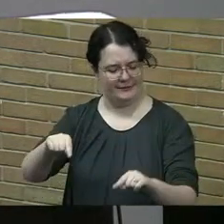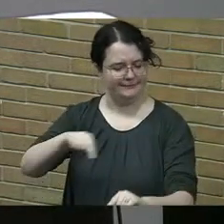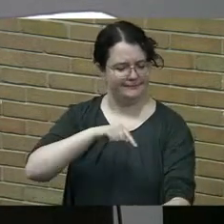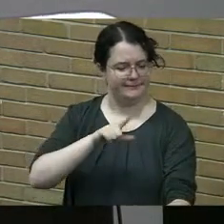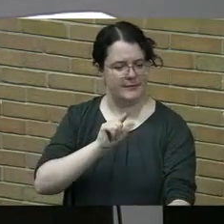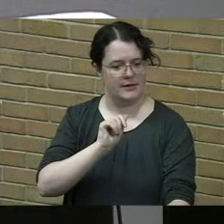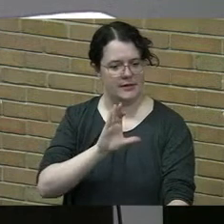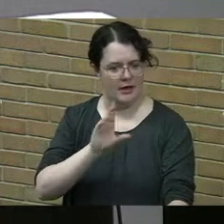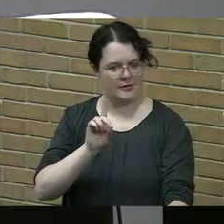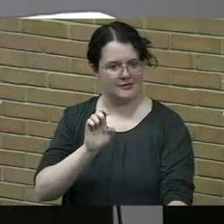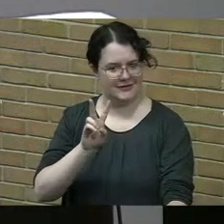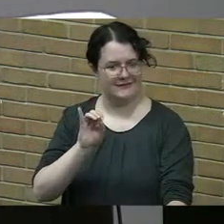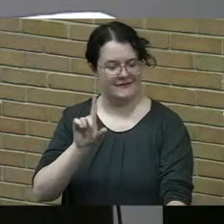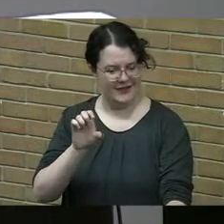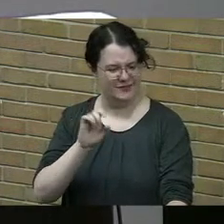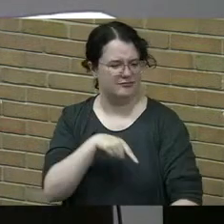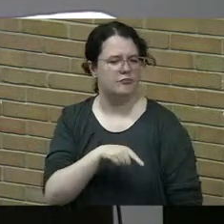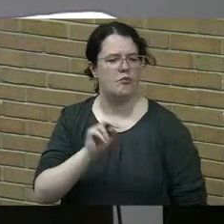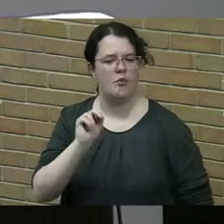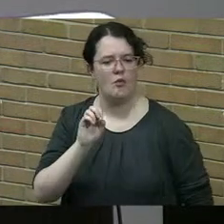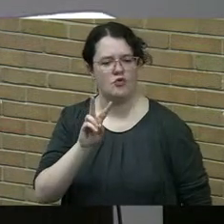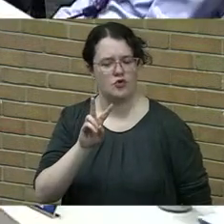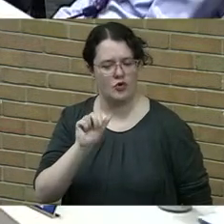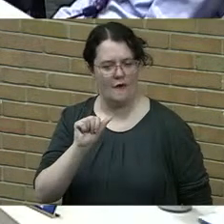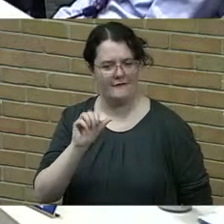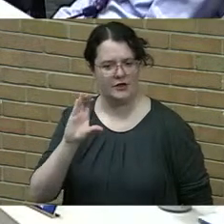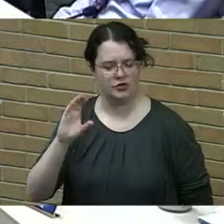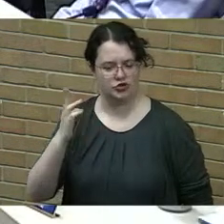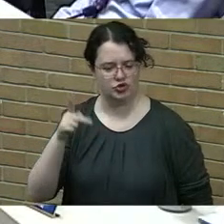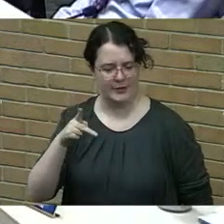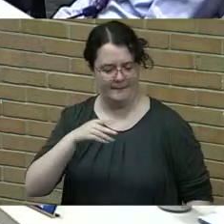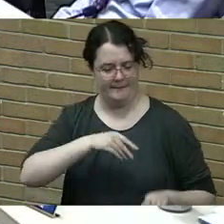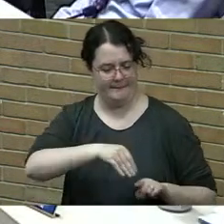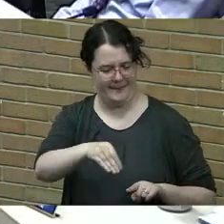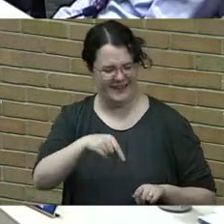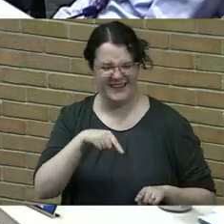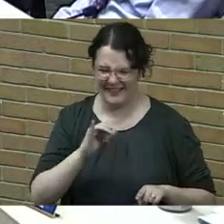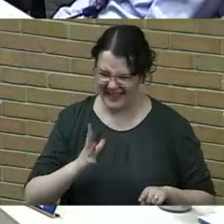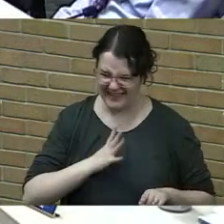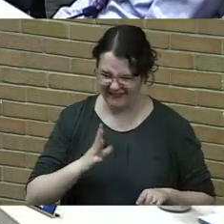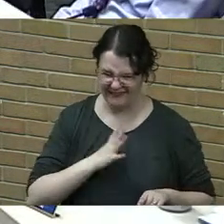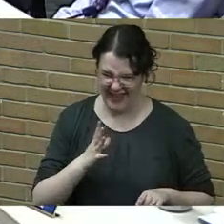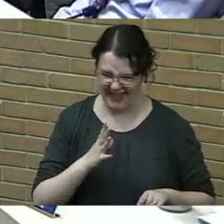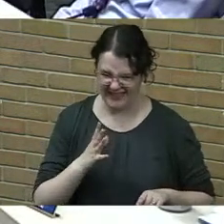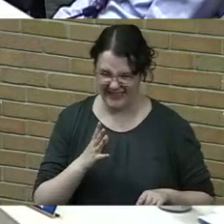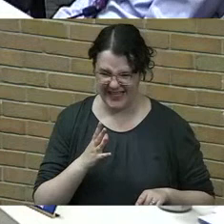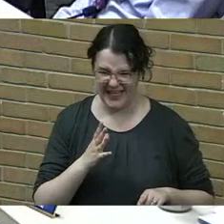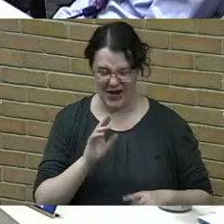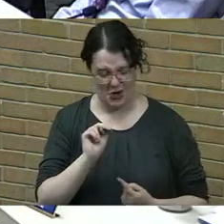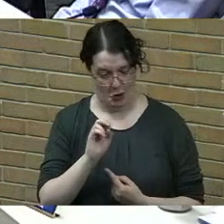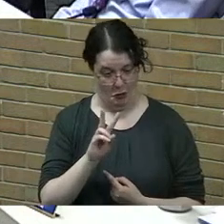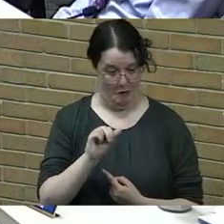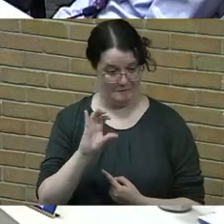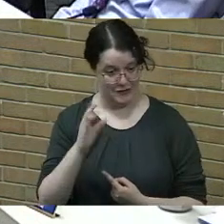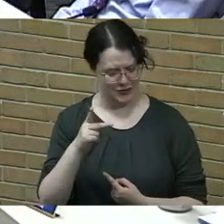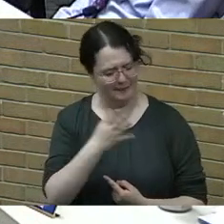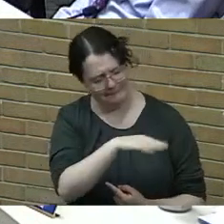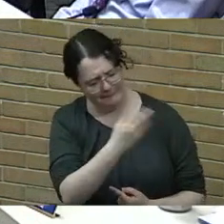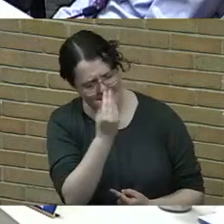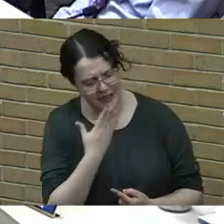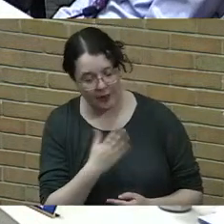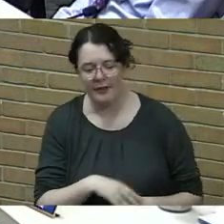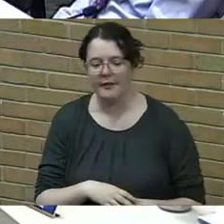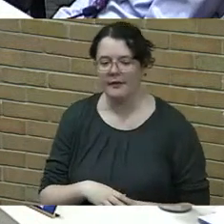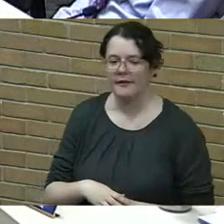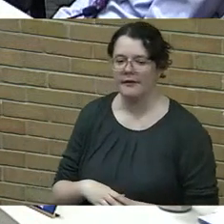chip application, which is a fancy term. Tell us about Nova chips. It's more